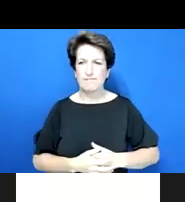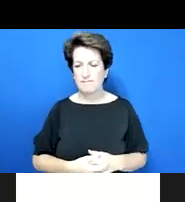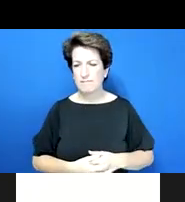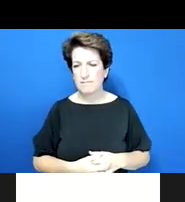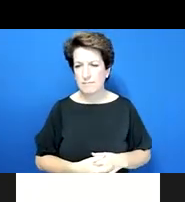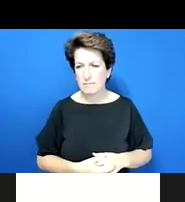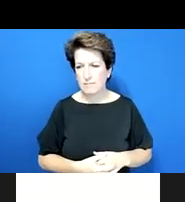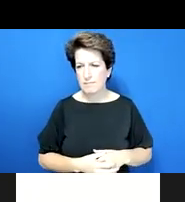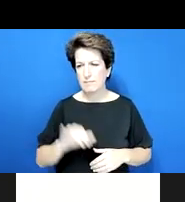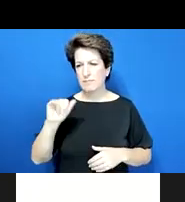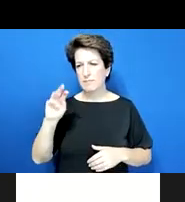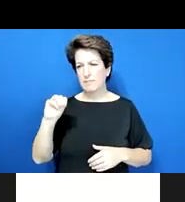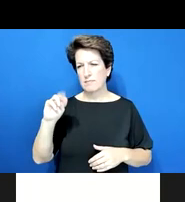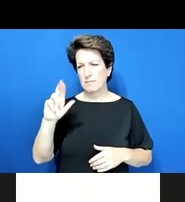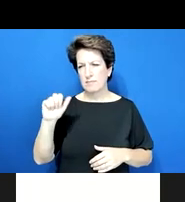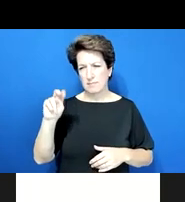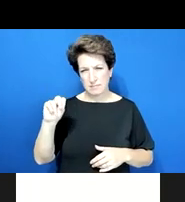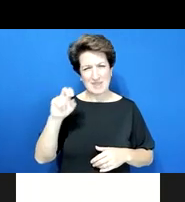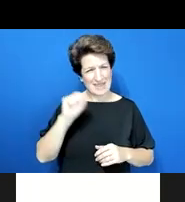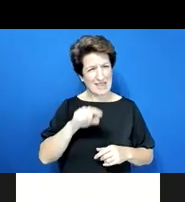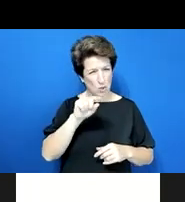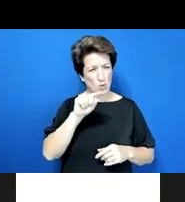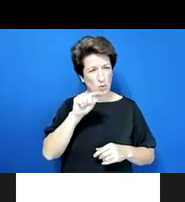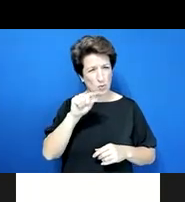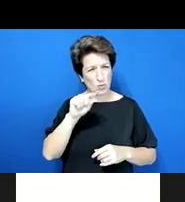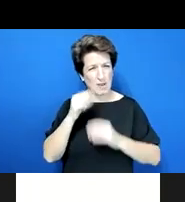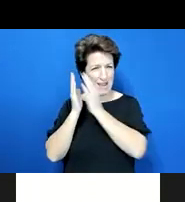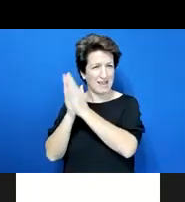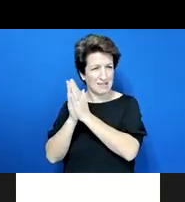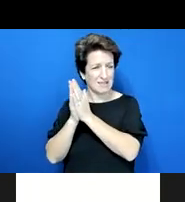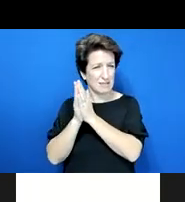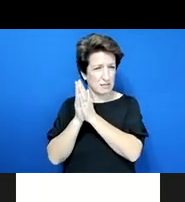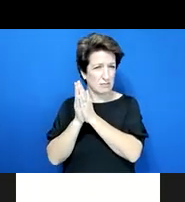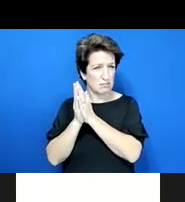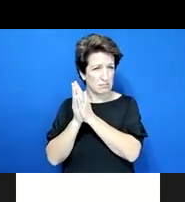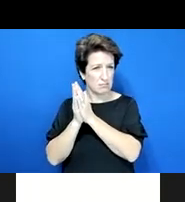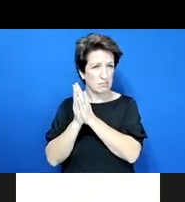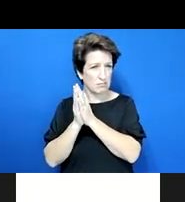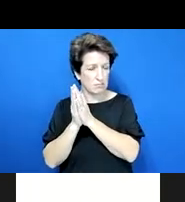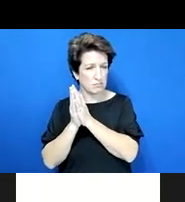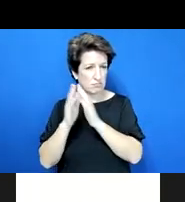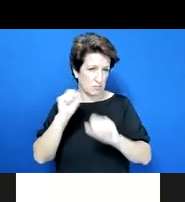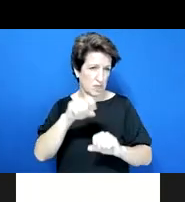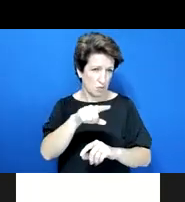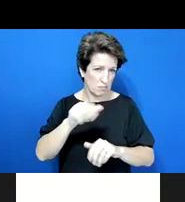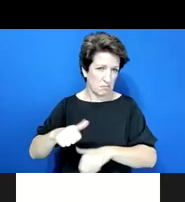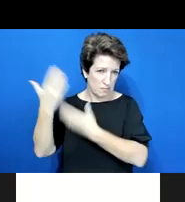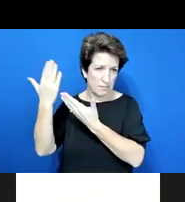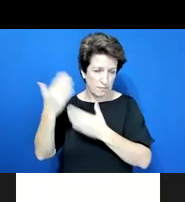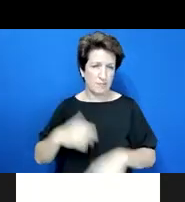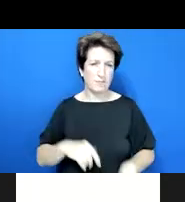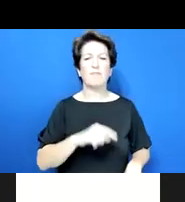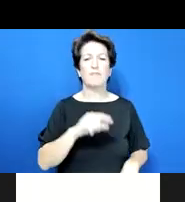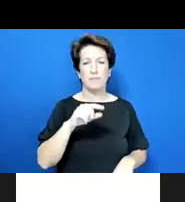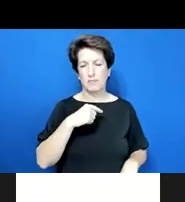Sorry, can you please take that then to Sure. your table? What I'll do is I'll try to get that answer for